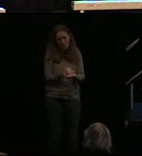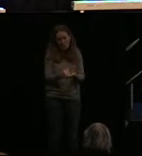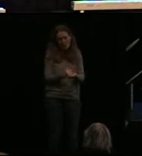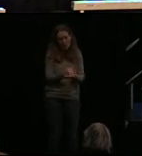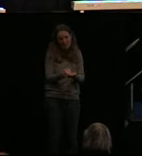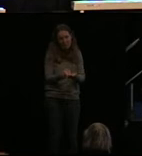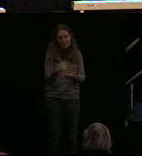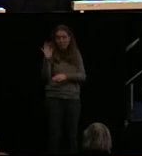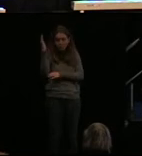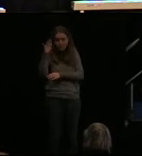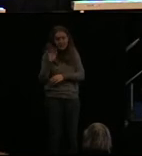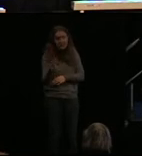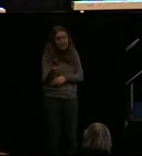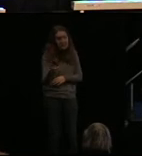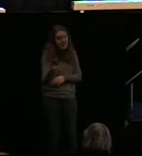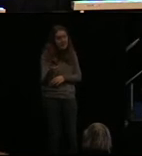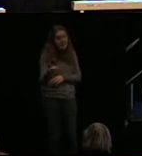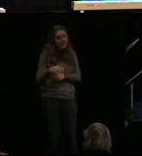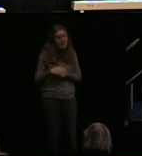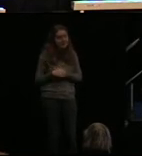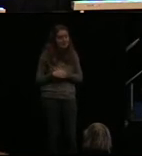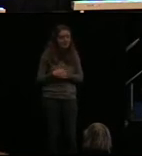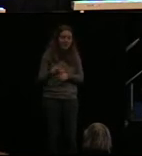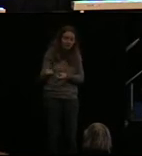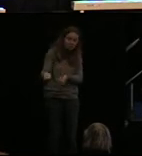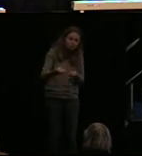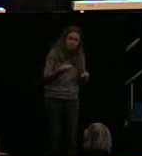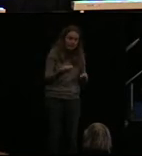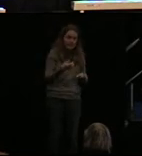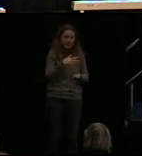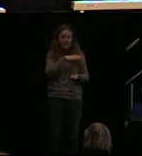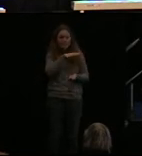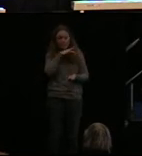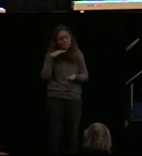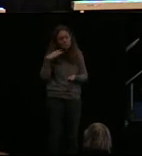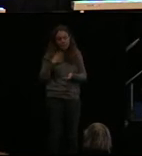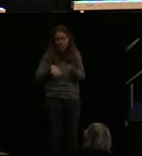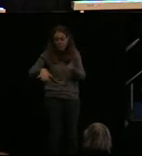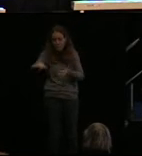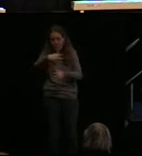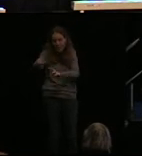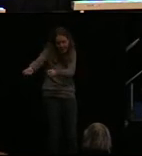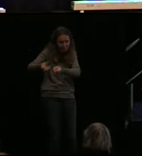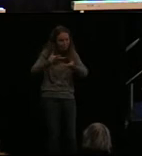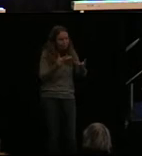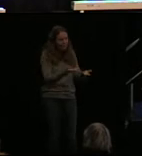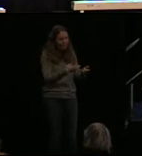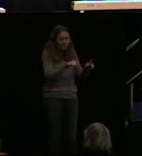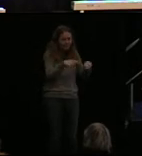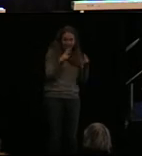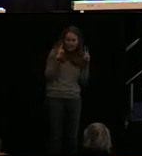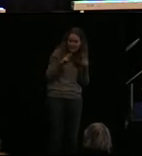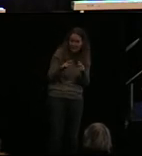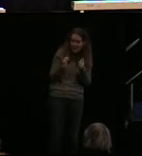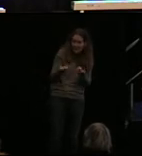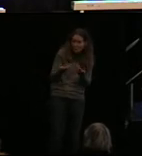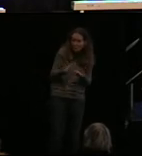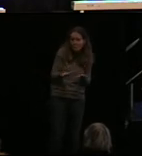there trees in it? Bring back some of the fruit of the land so that we can see if it's